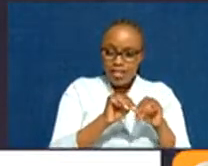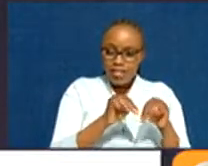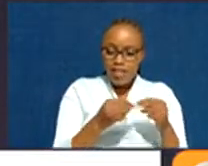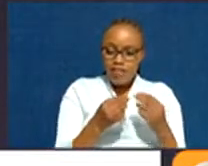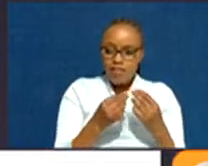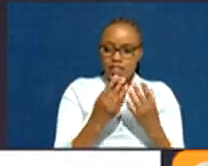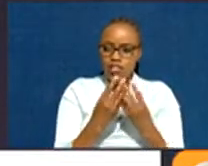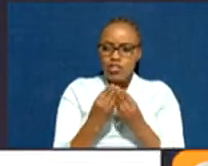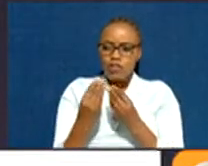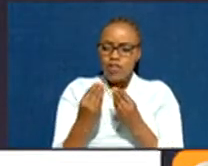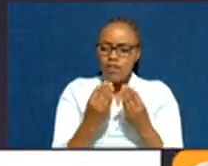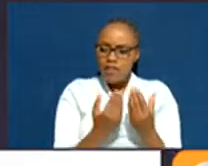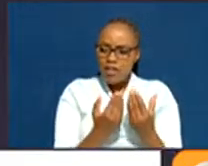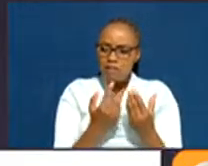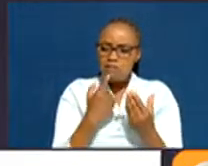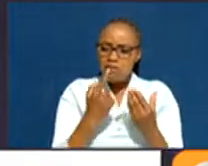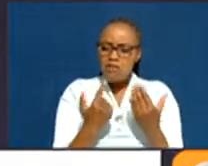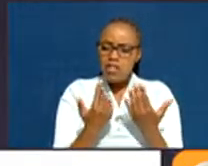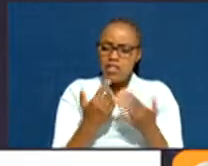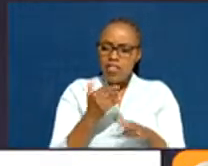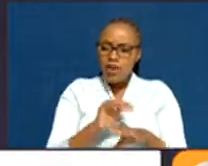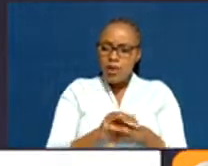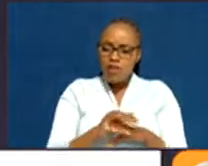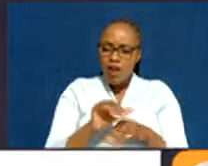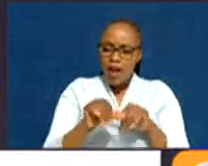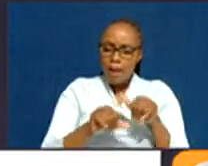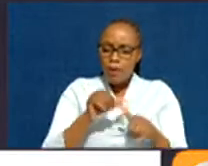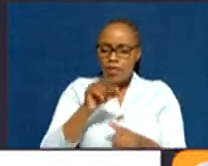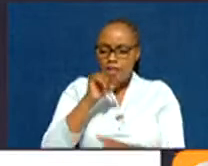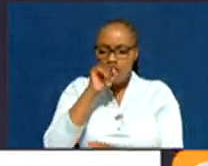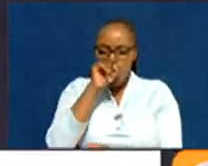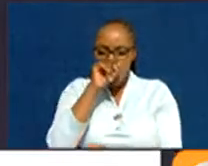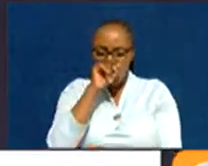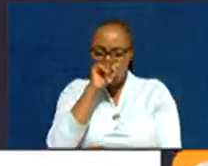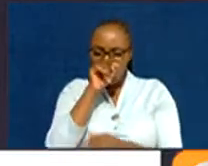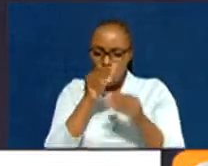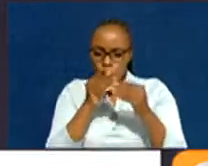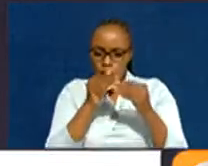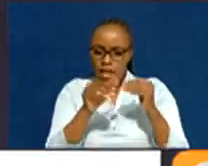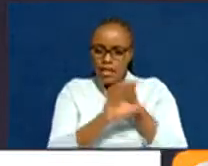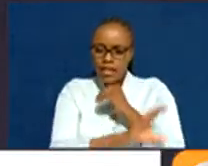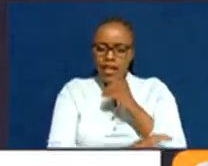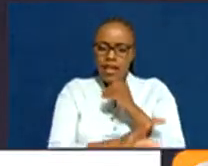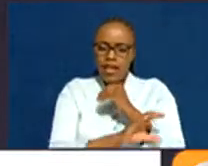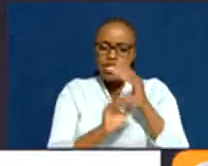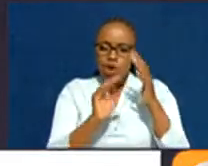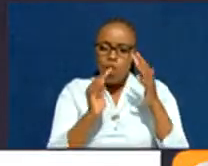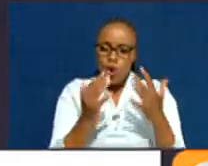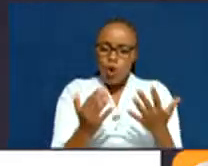soften the blow, so to speak, about the British colonial empire coming to an end, or rather